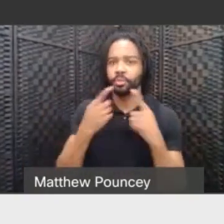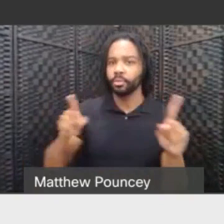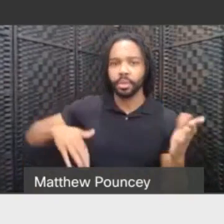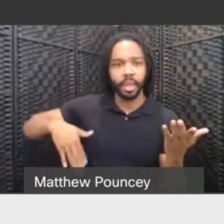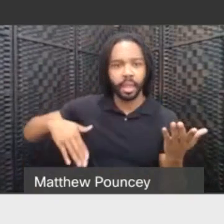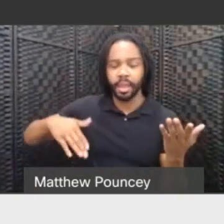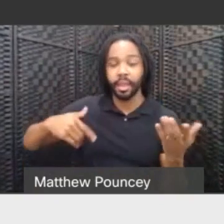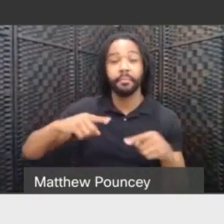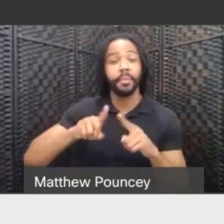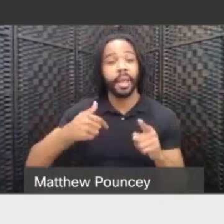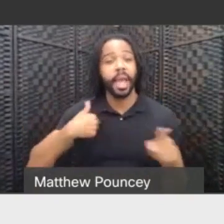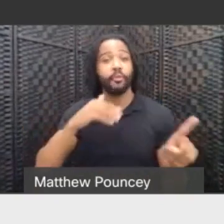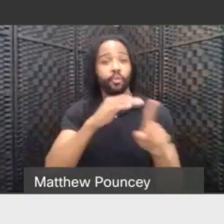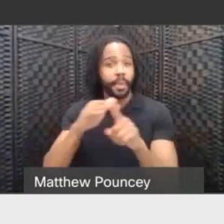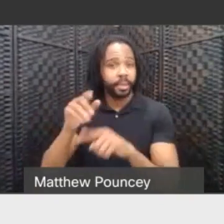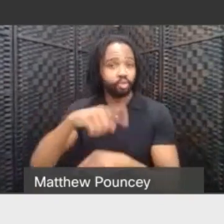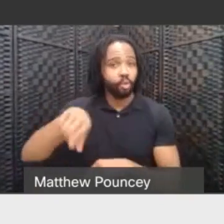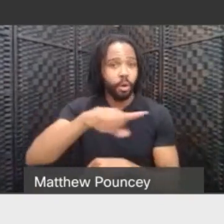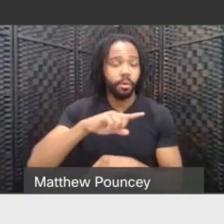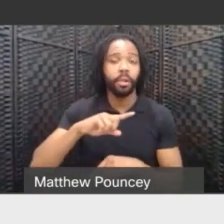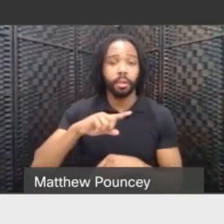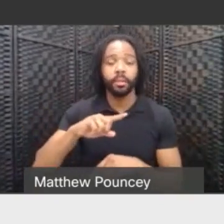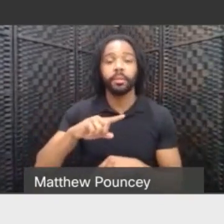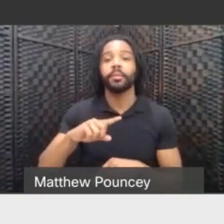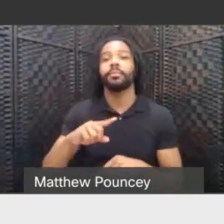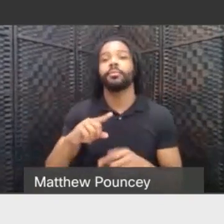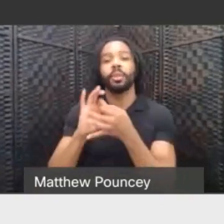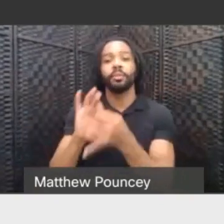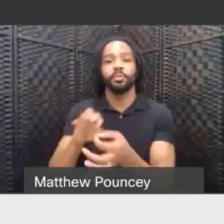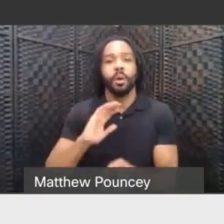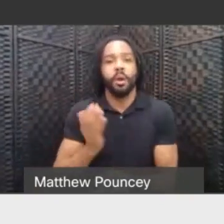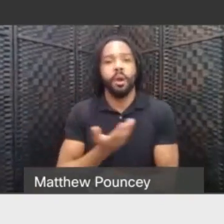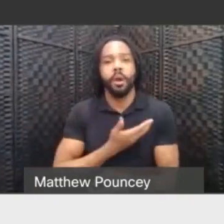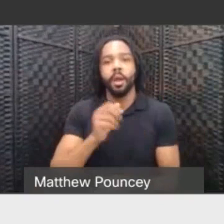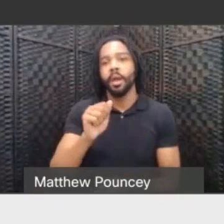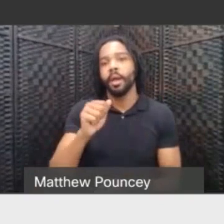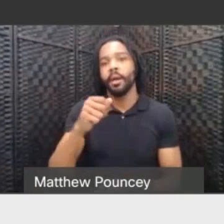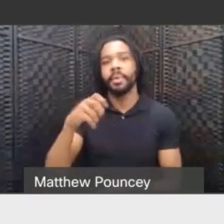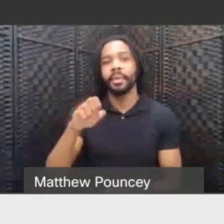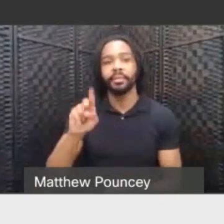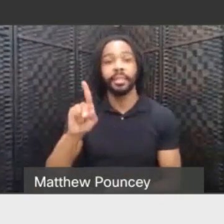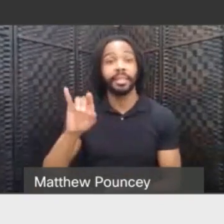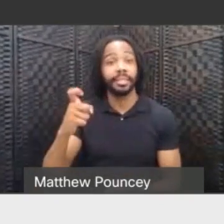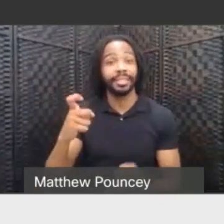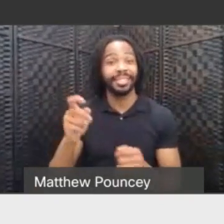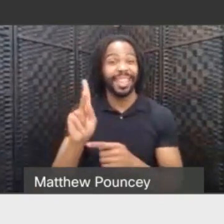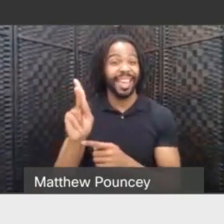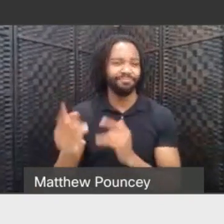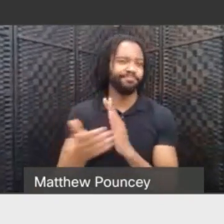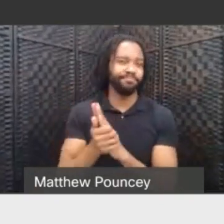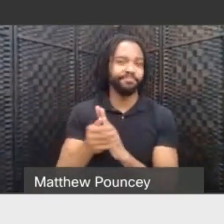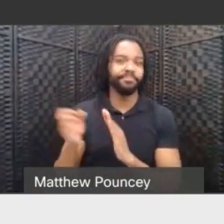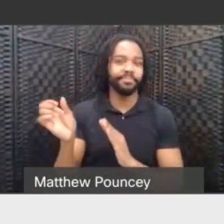to people, in terms of our Appendix K and the flexibilities that are allowed for